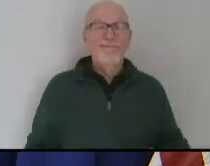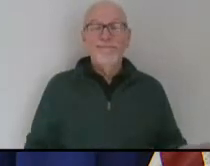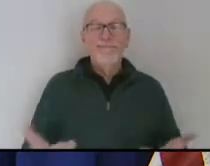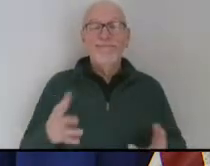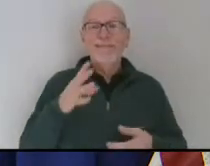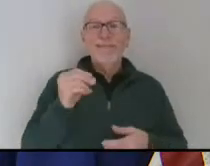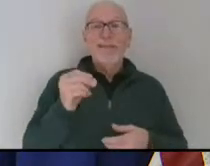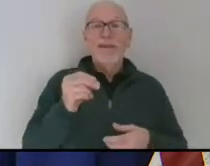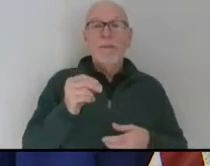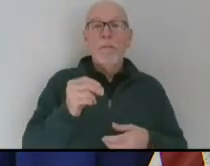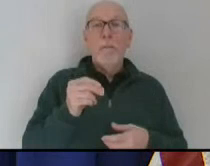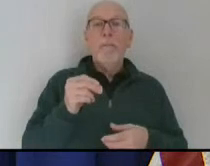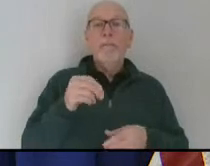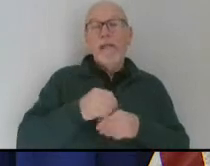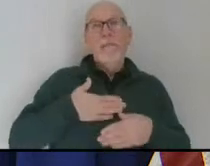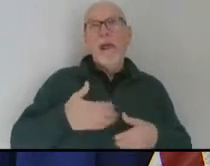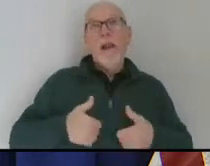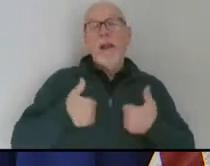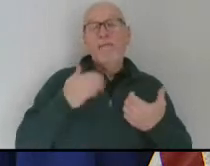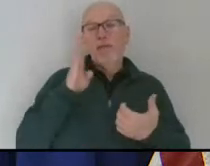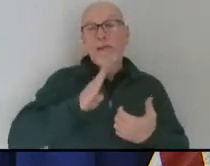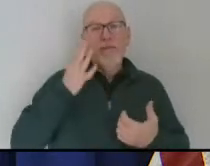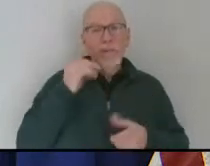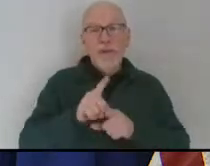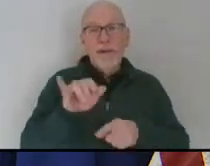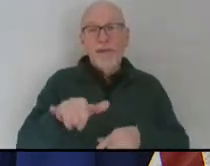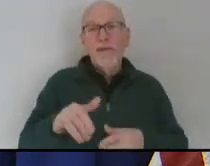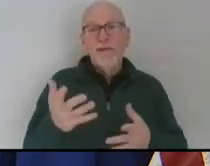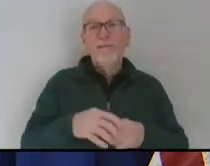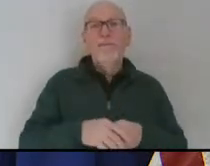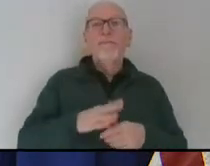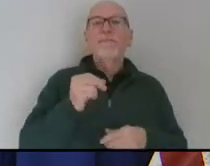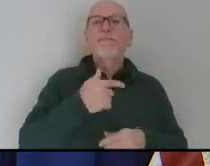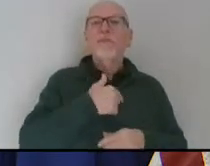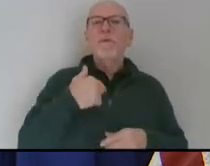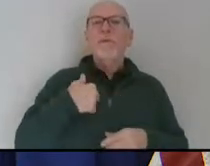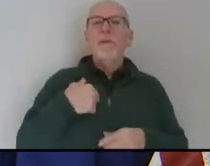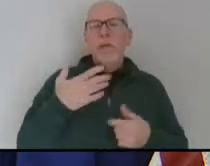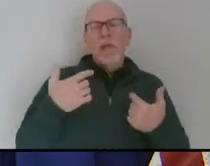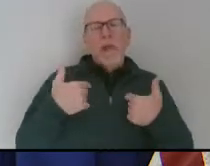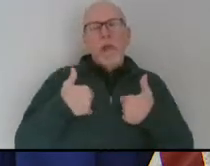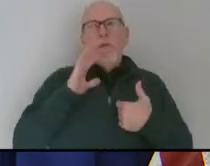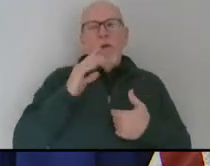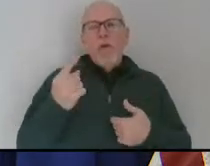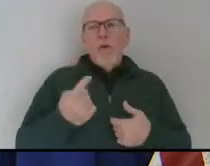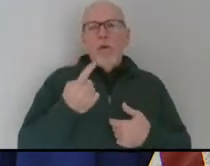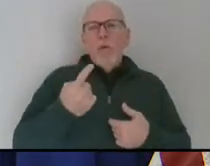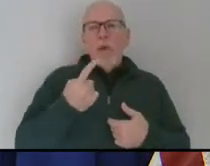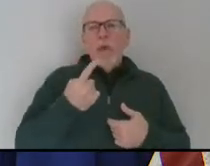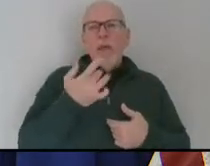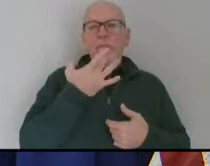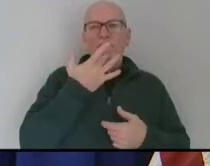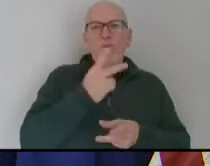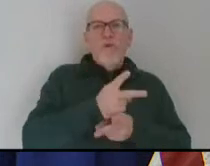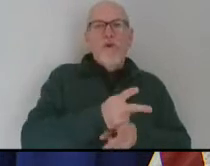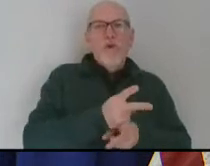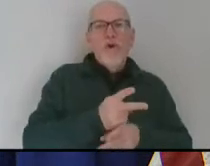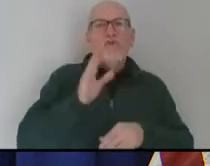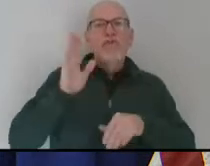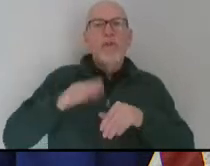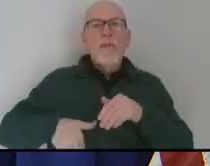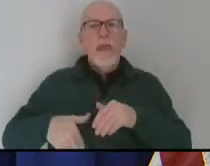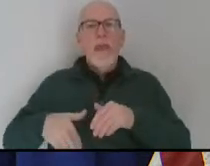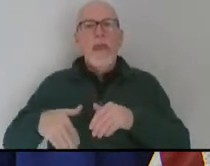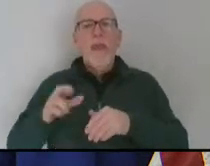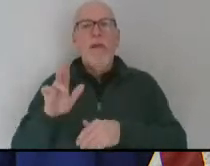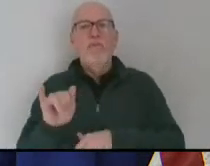in at least in my lifetime. And I will always err on the side of caution, and